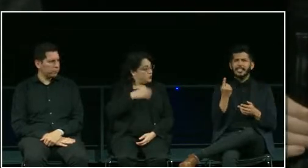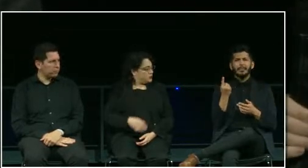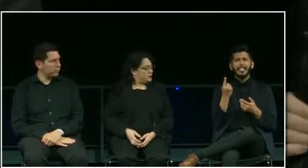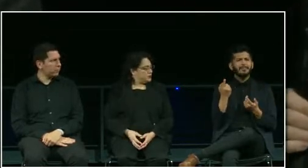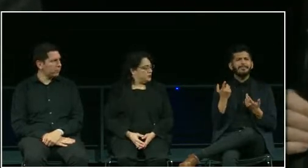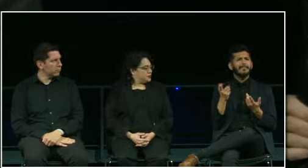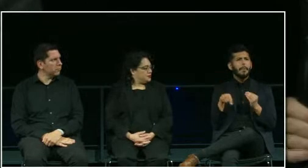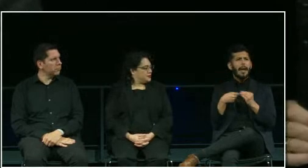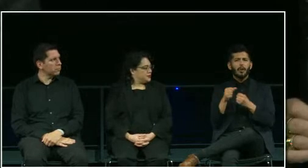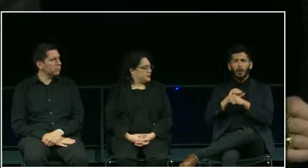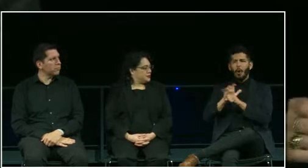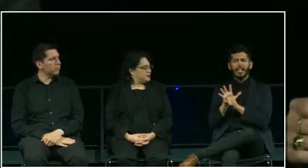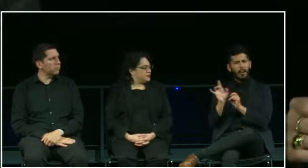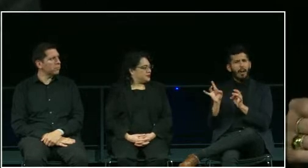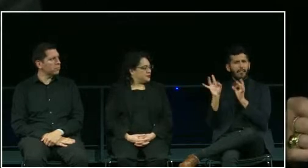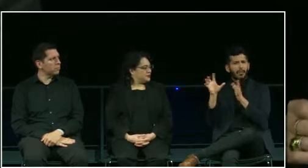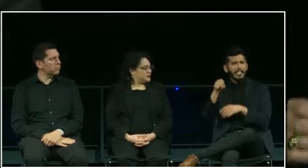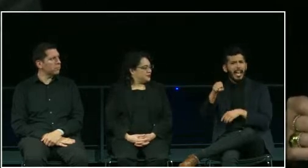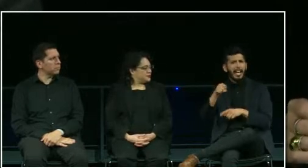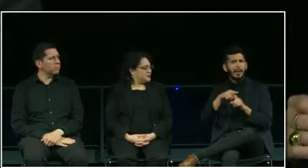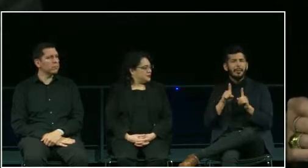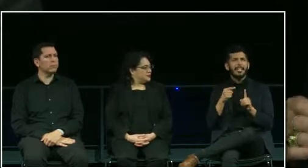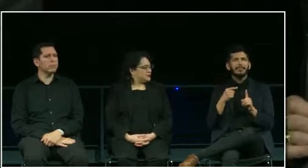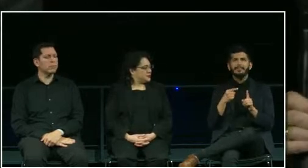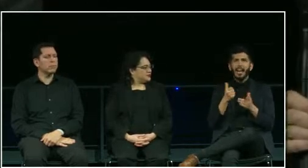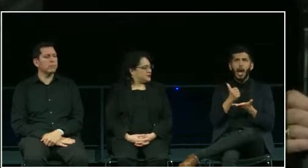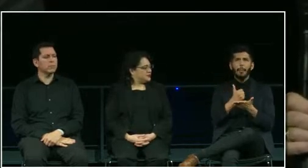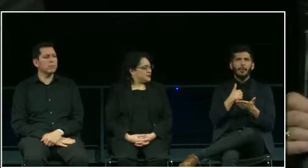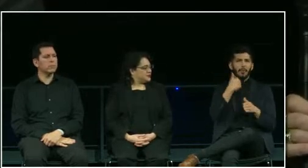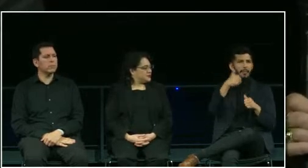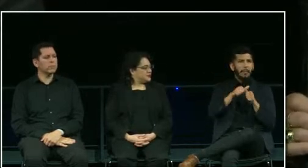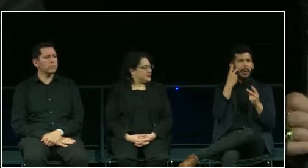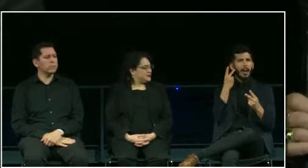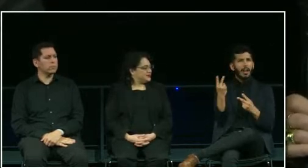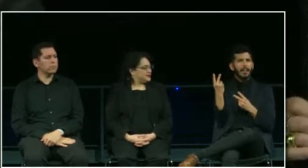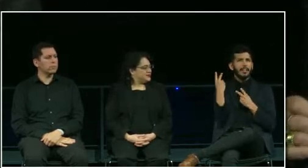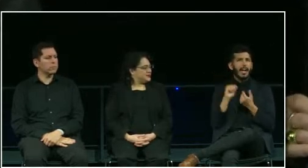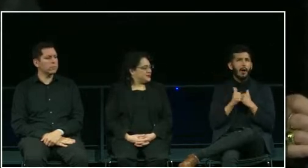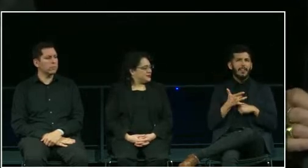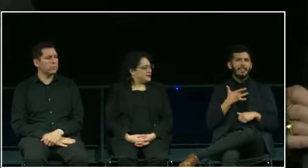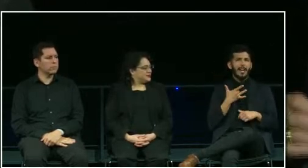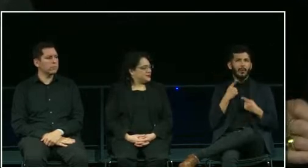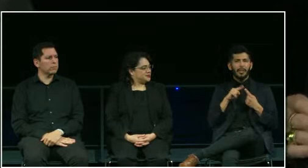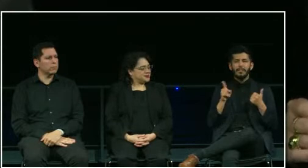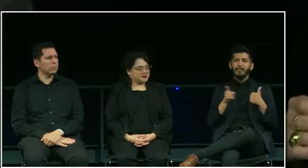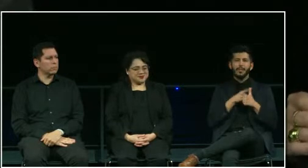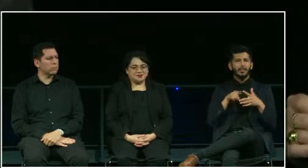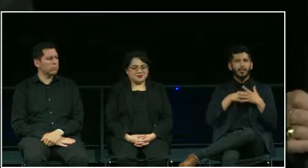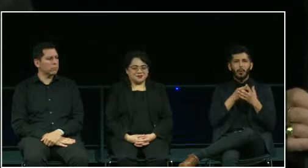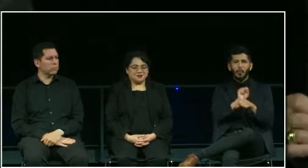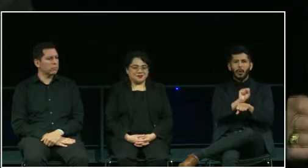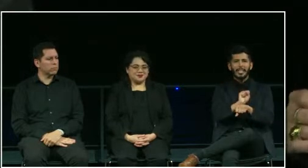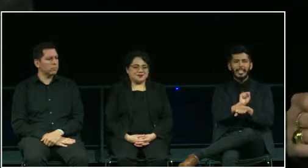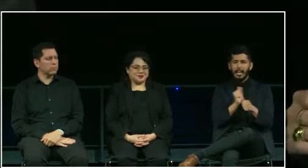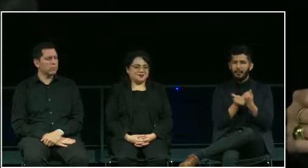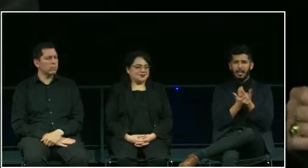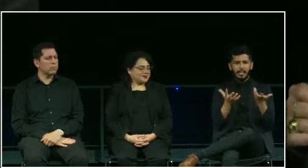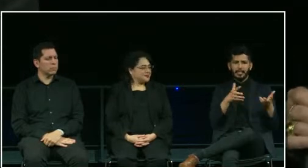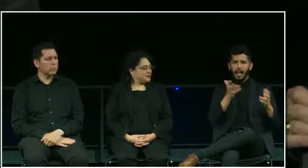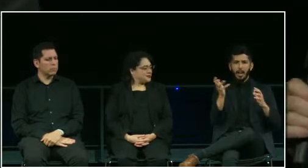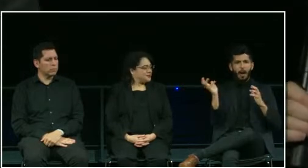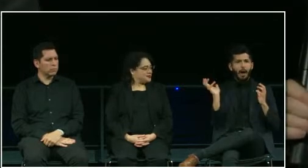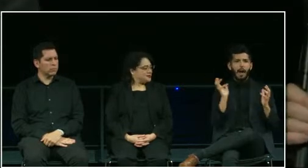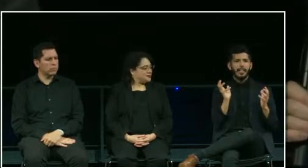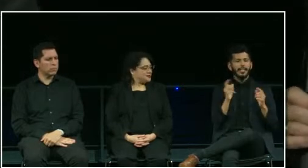was, it did bring it back to what it felt like at the very beginning, in the sense that we were just kind of in chaos. And there is something that's kind